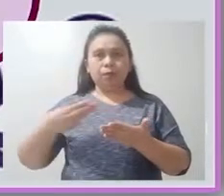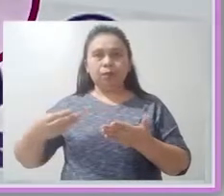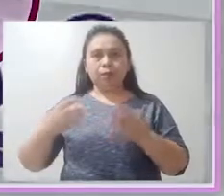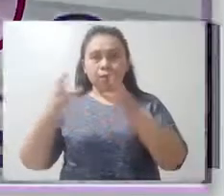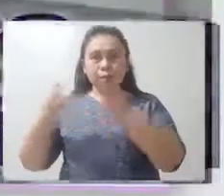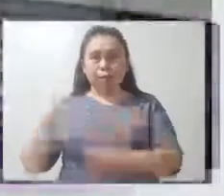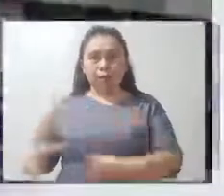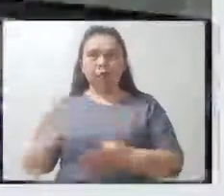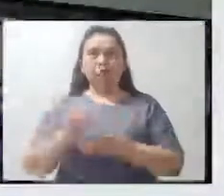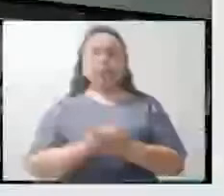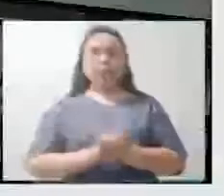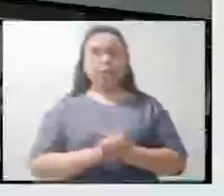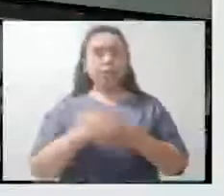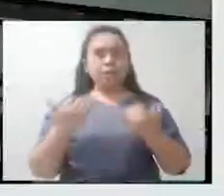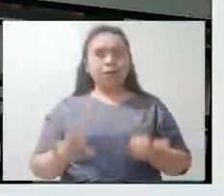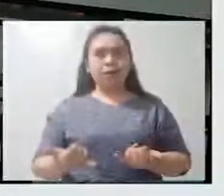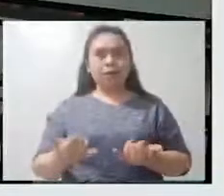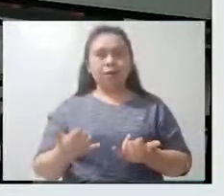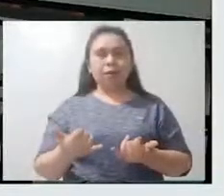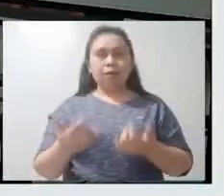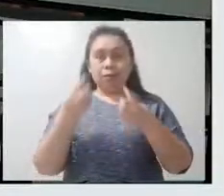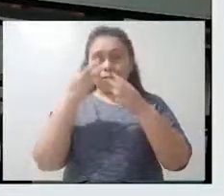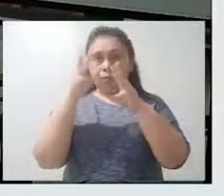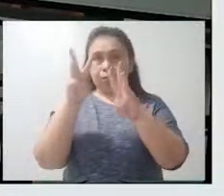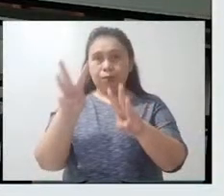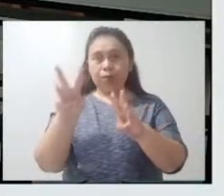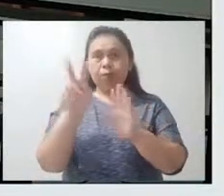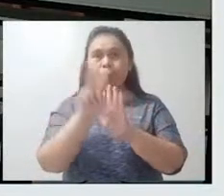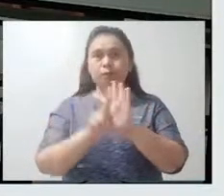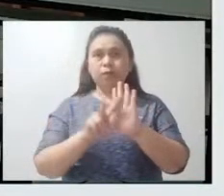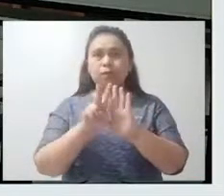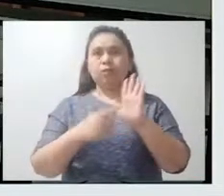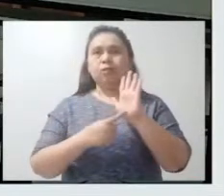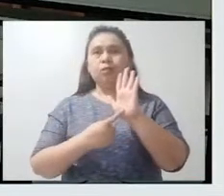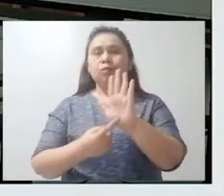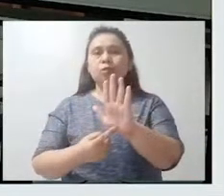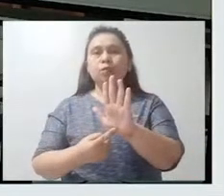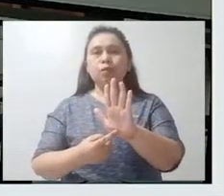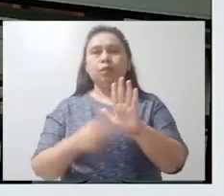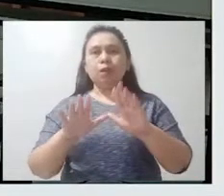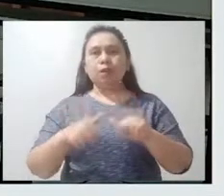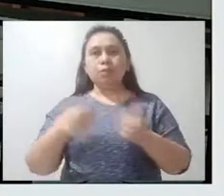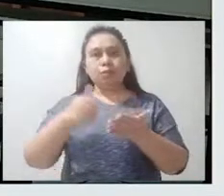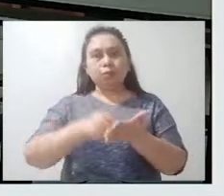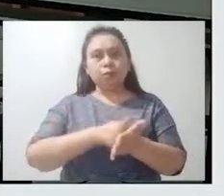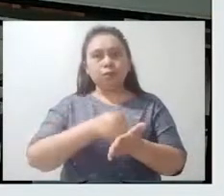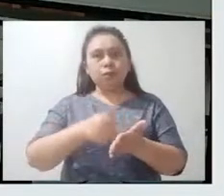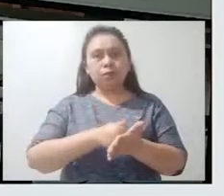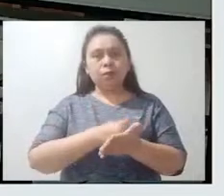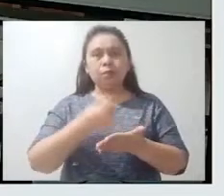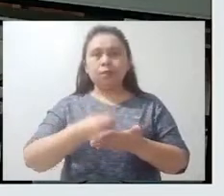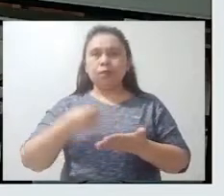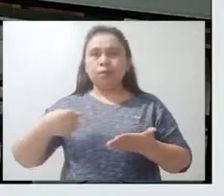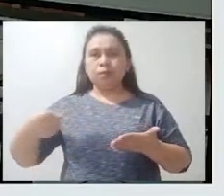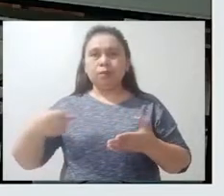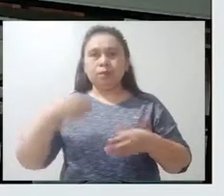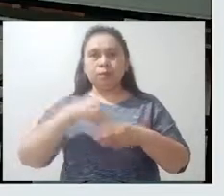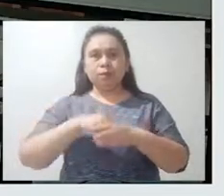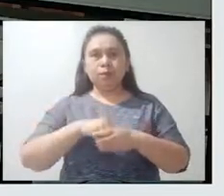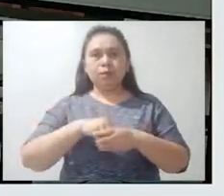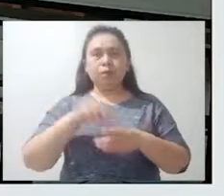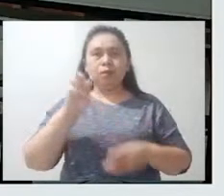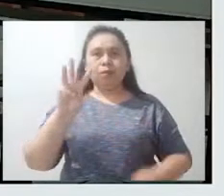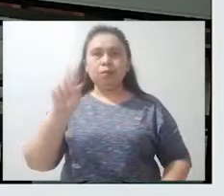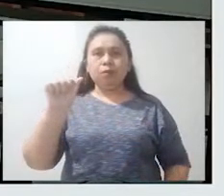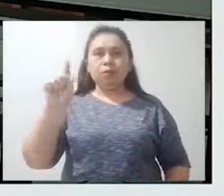container. Now, let us watch this video showing how to scrape substance in